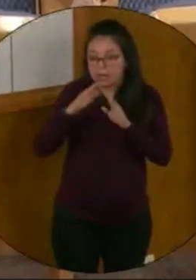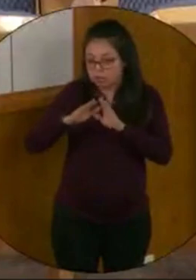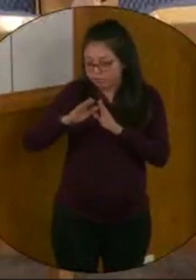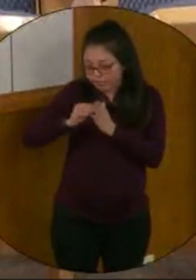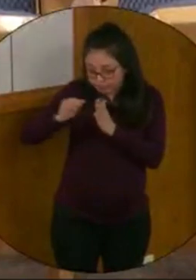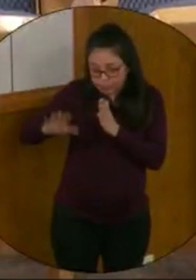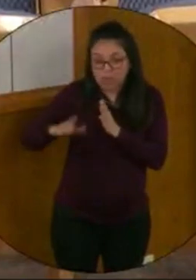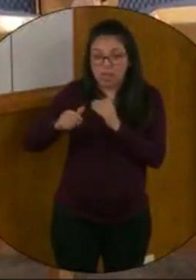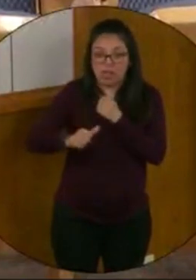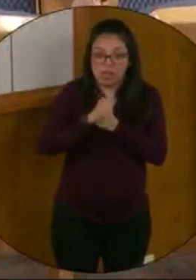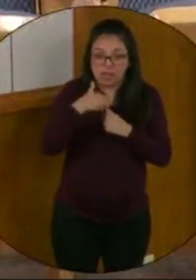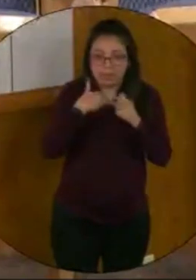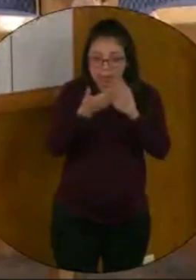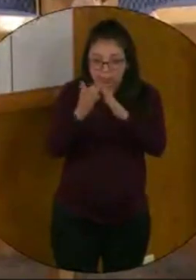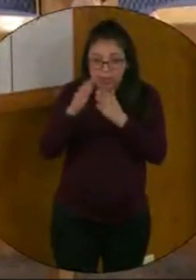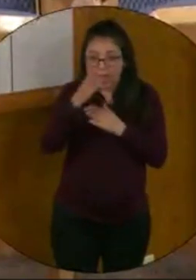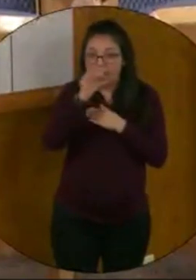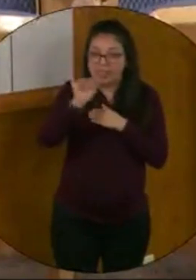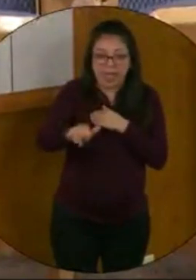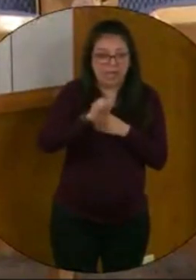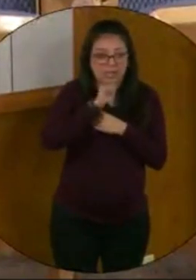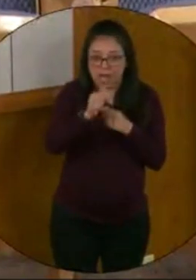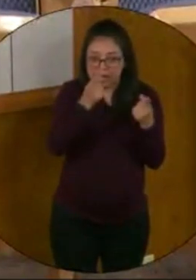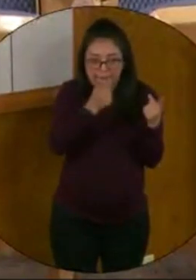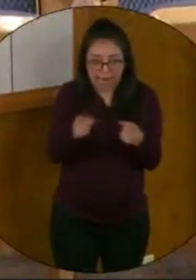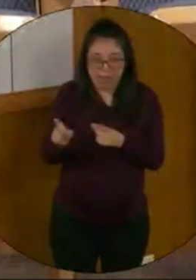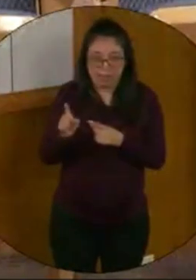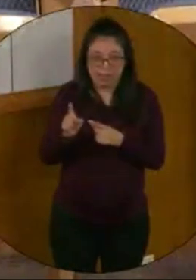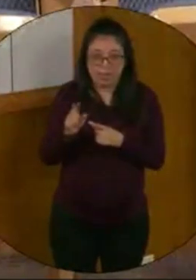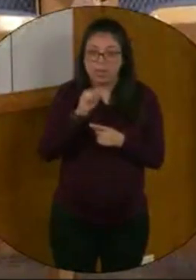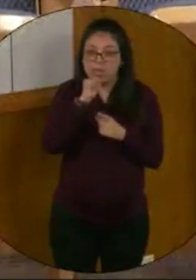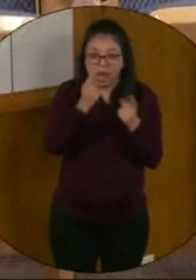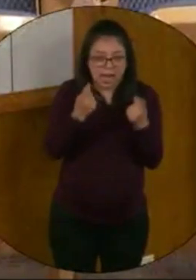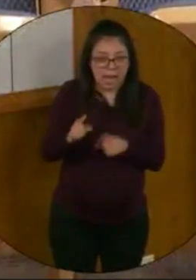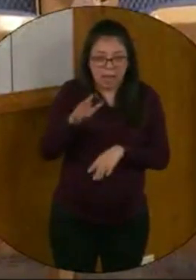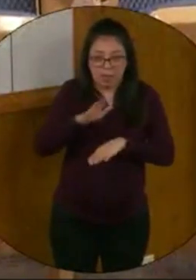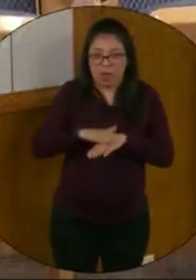they have threatened my community. And that is not going to happen. Not on my watch.